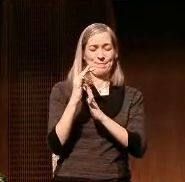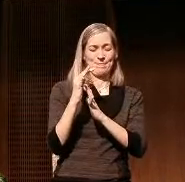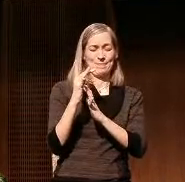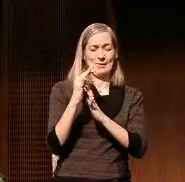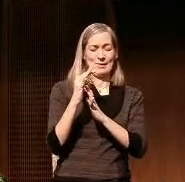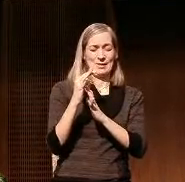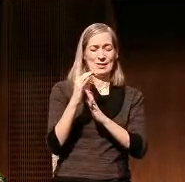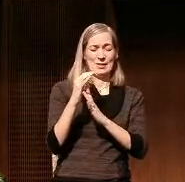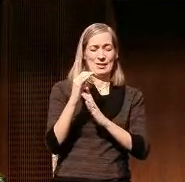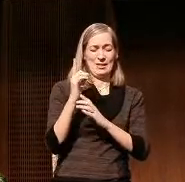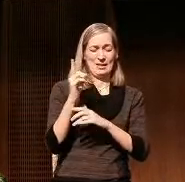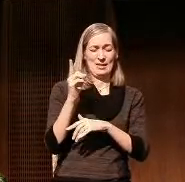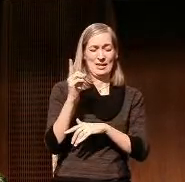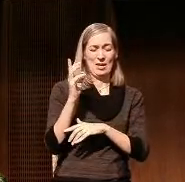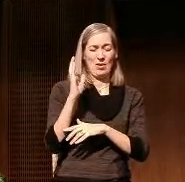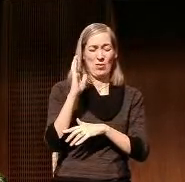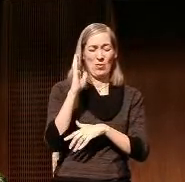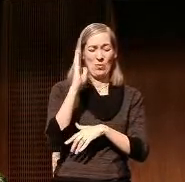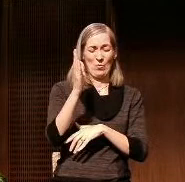has made sure